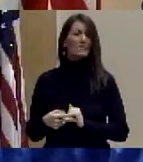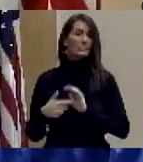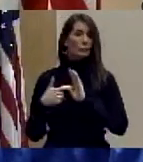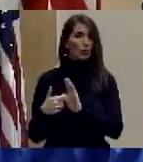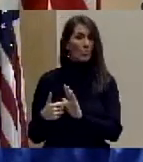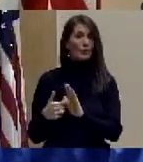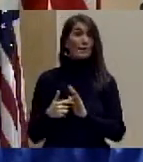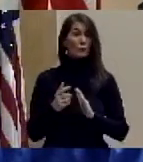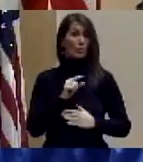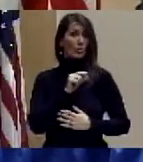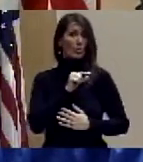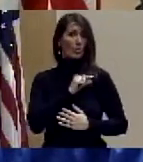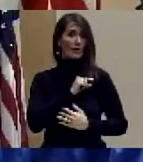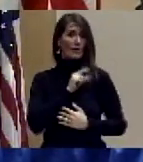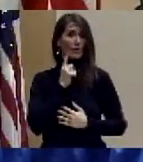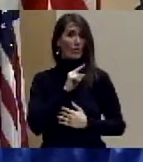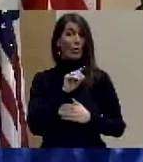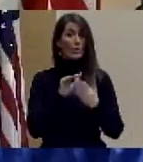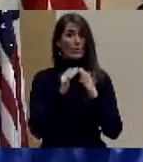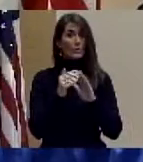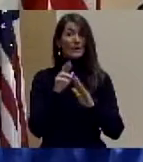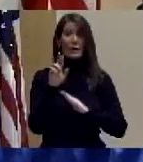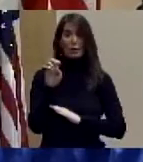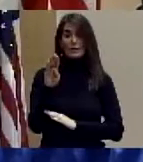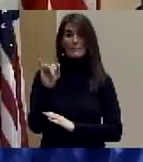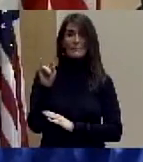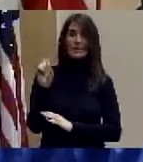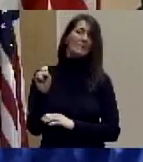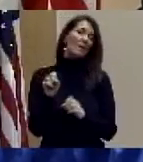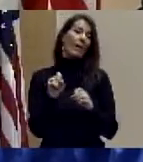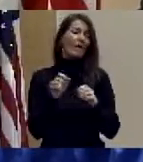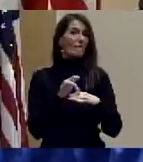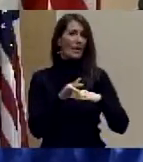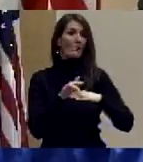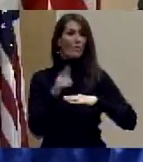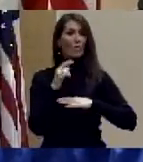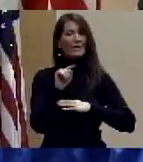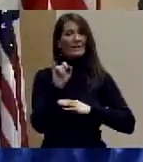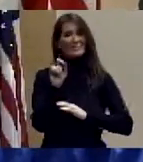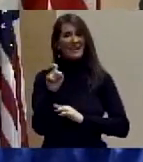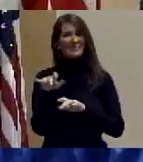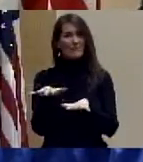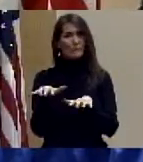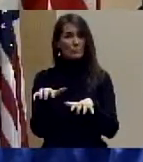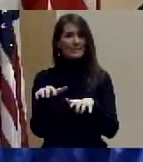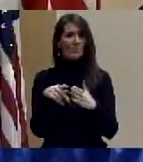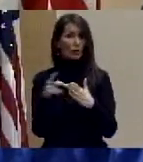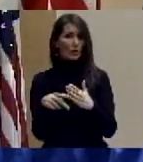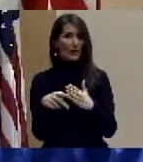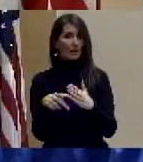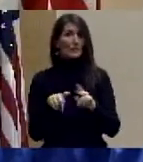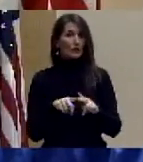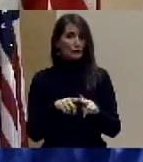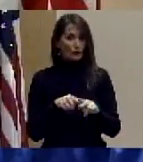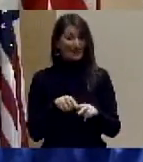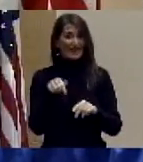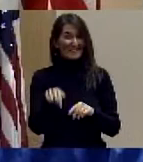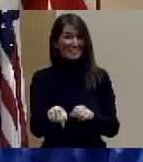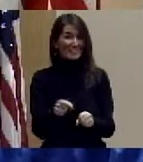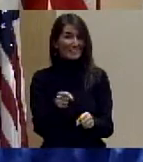to qualify for the community rebates that are available under the tax freeze program starting this coming